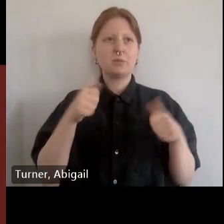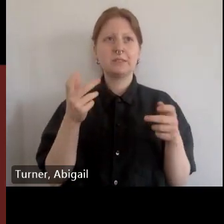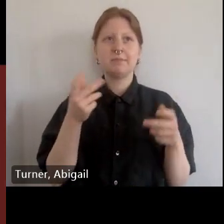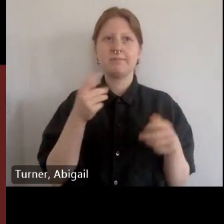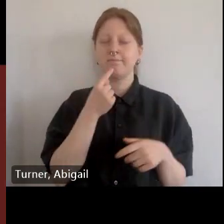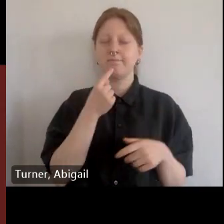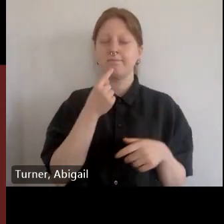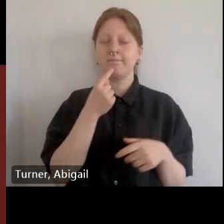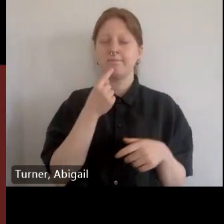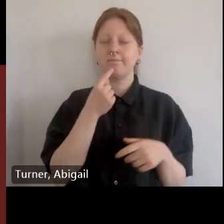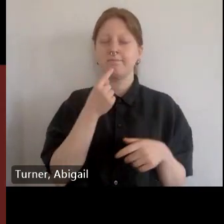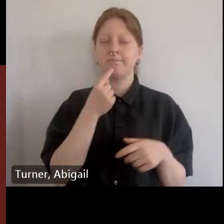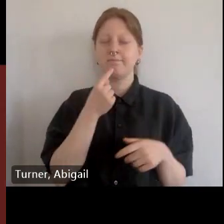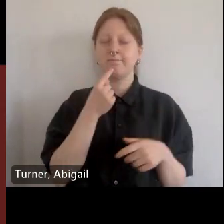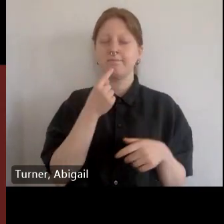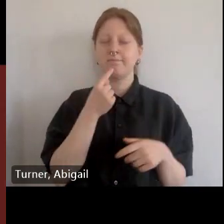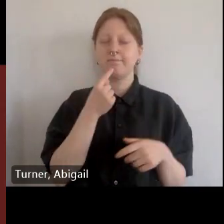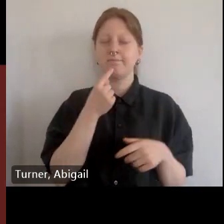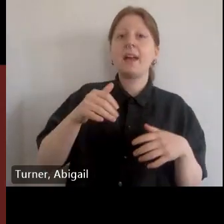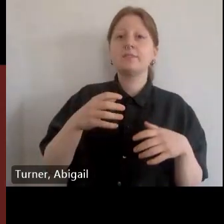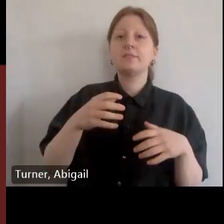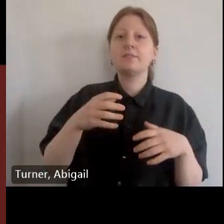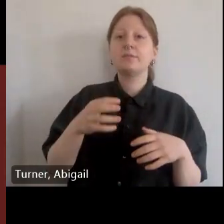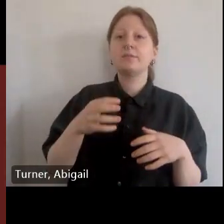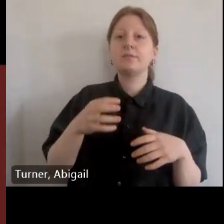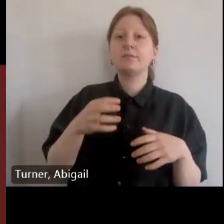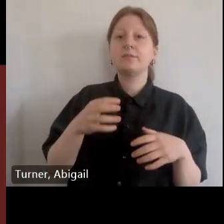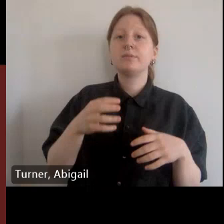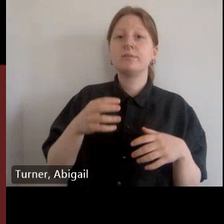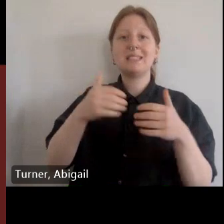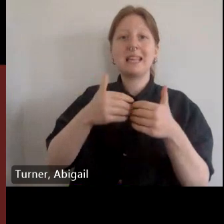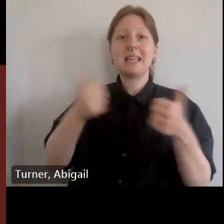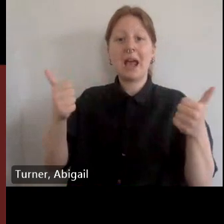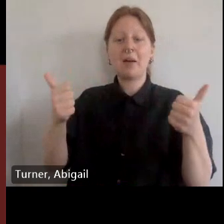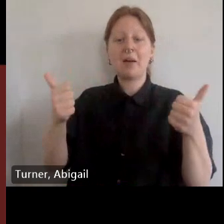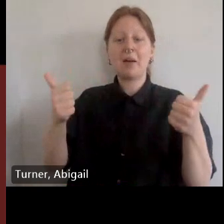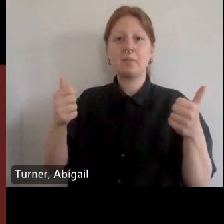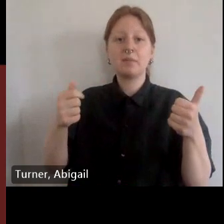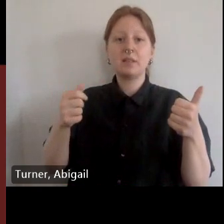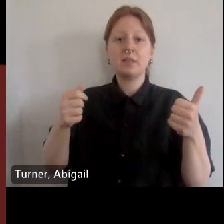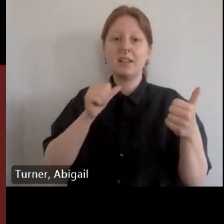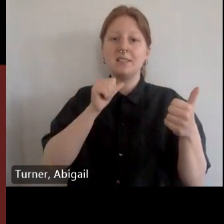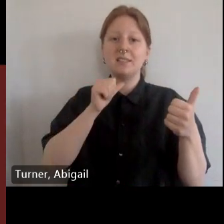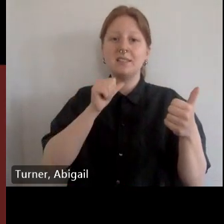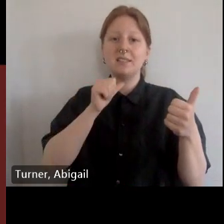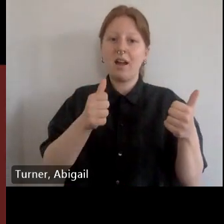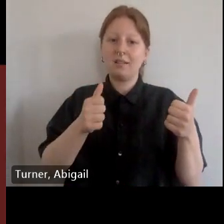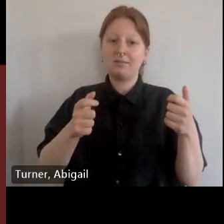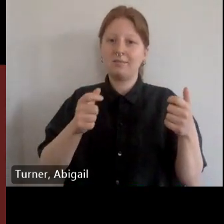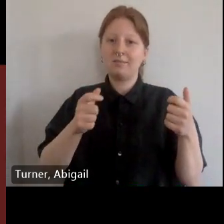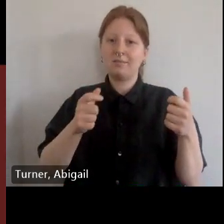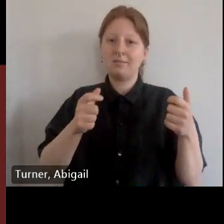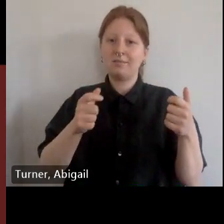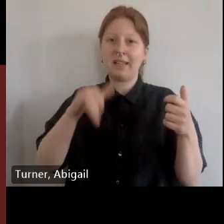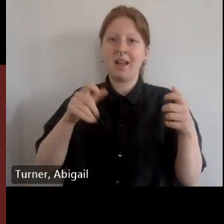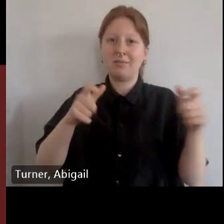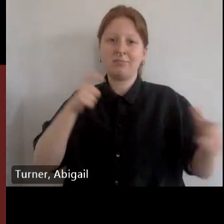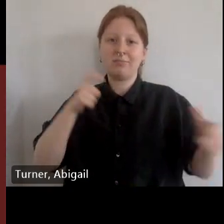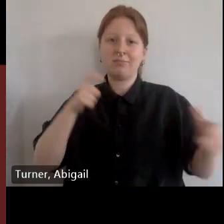on the Eastern Shore is not as wide as people think it is. So I would say from growing up in public schools, my schools were 30%